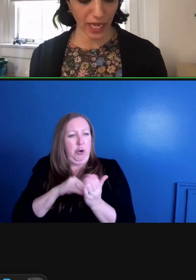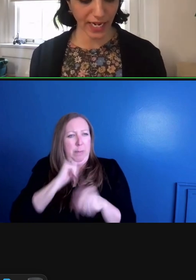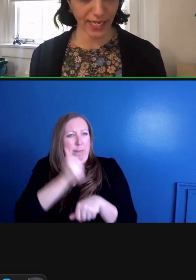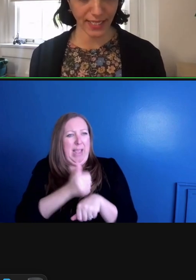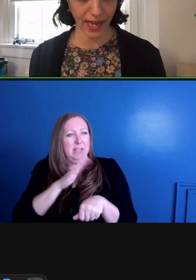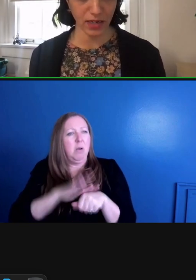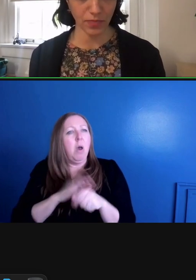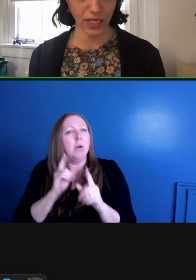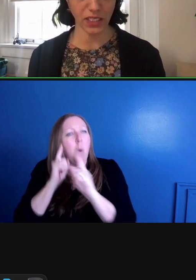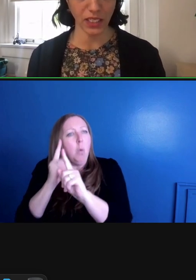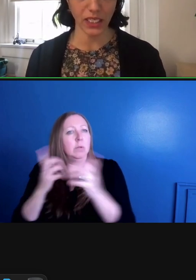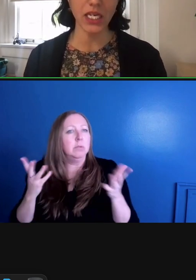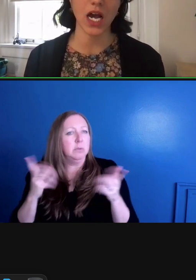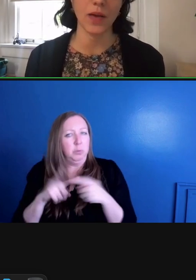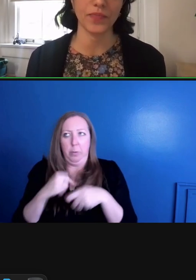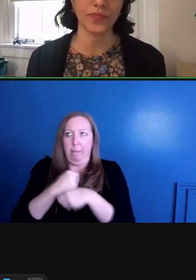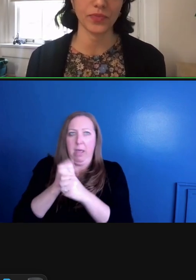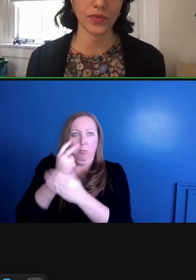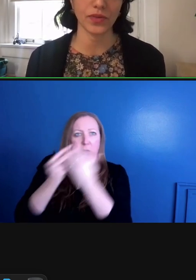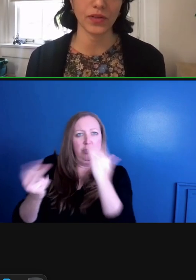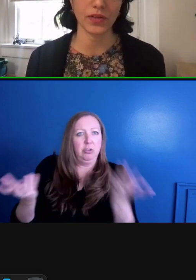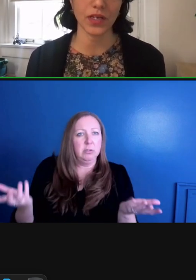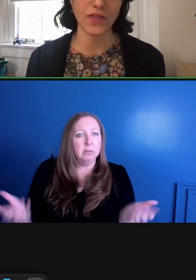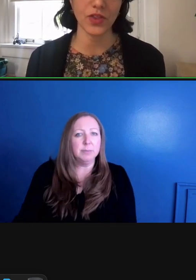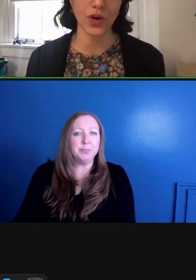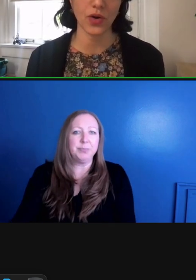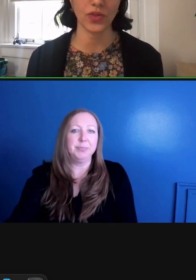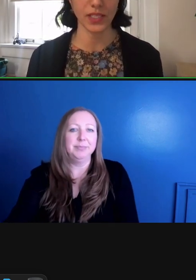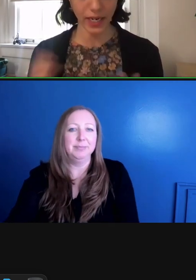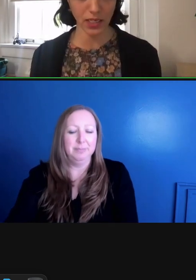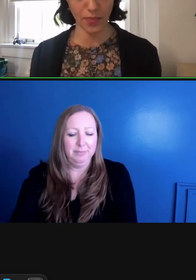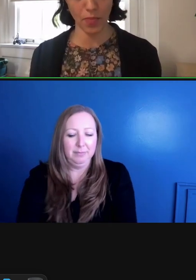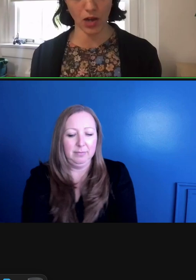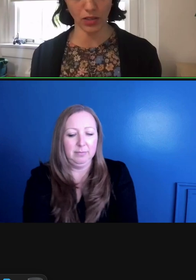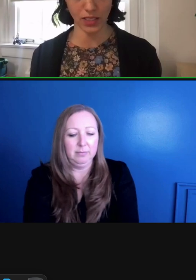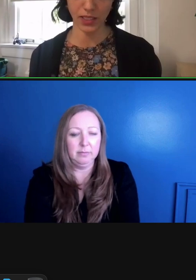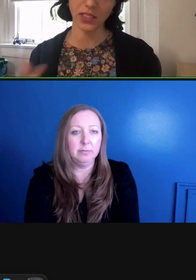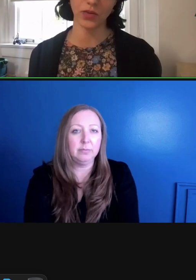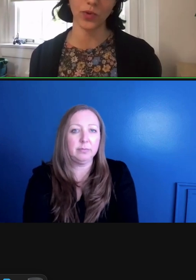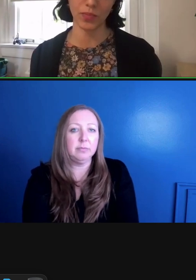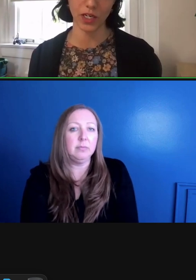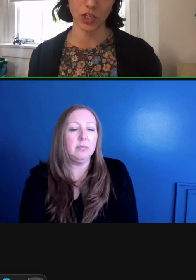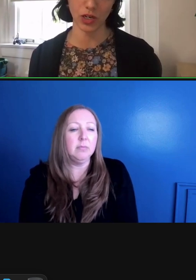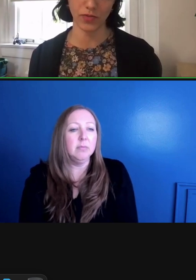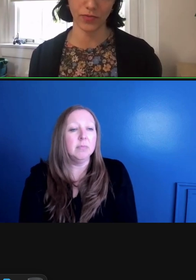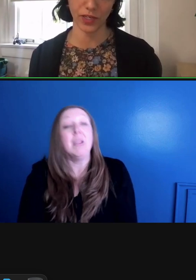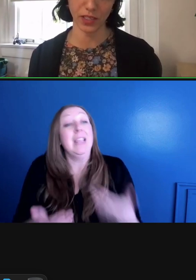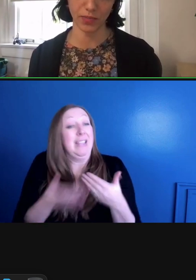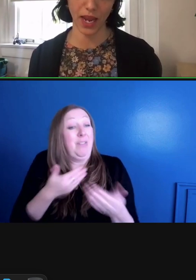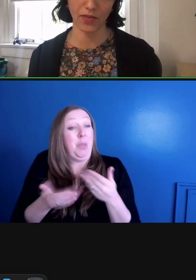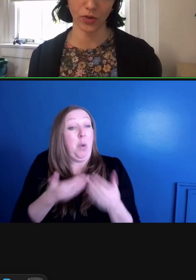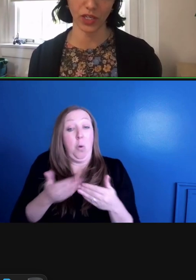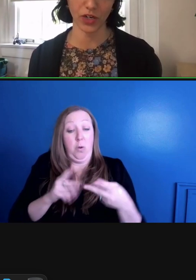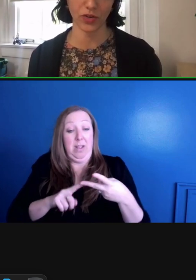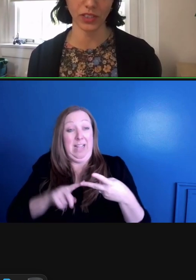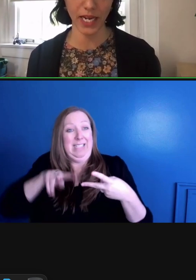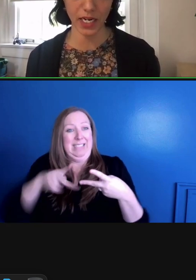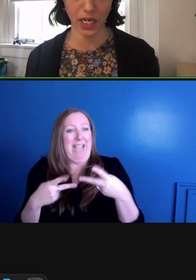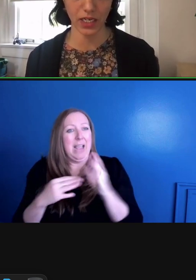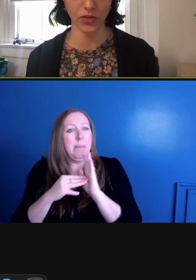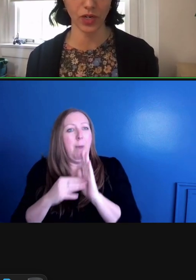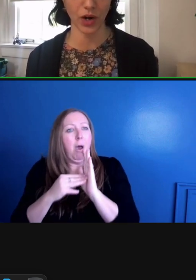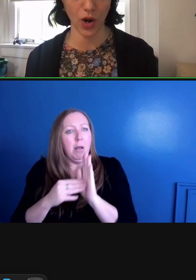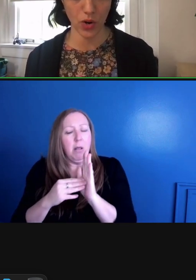Okay, but like I said, puzzlingly, even though the second type of model is consistent with a bunch of recent behavioral and